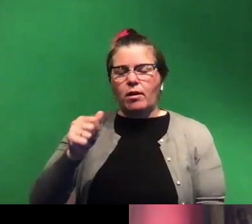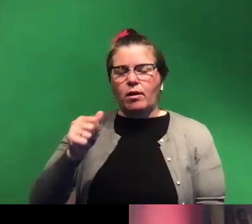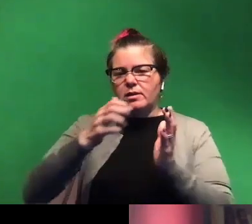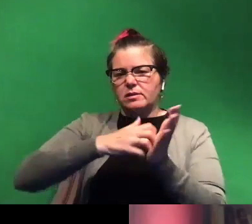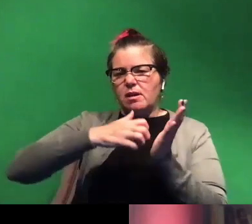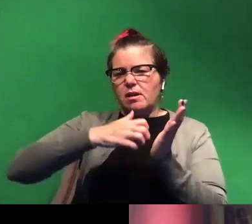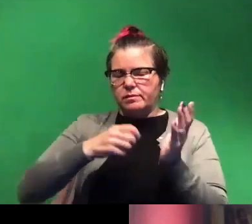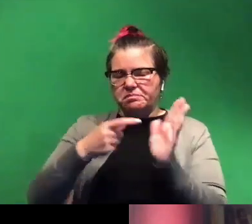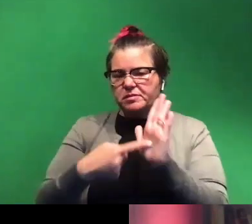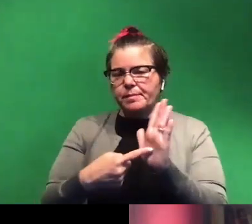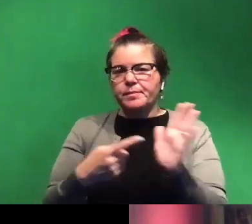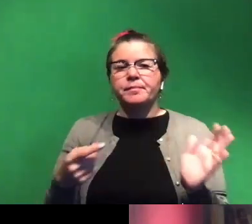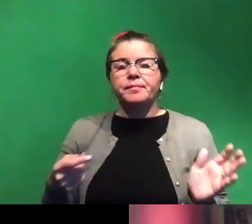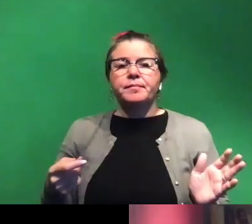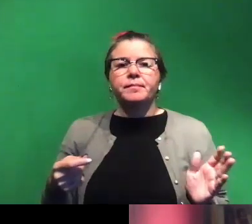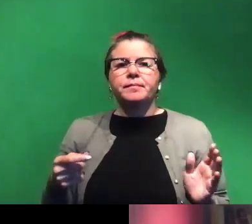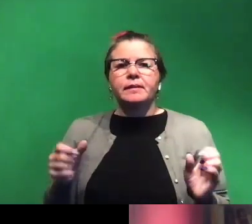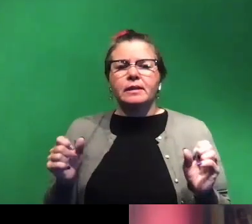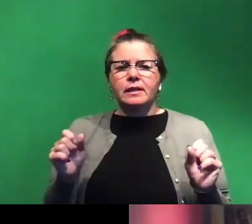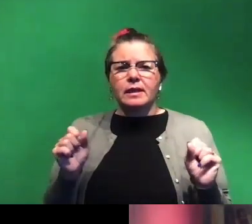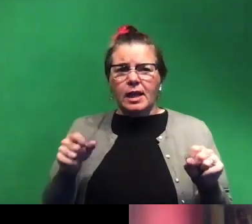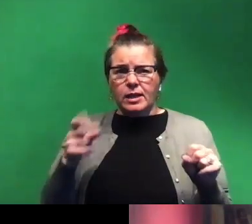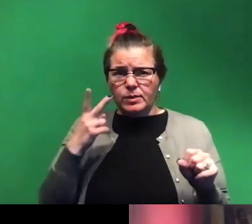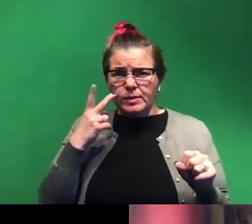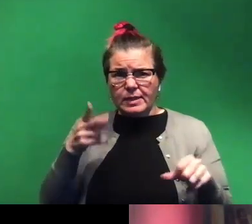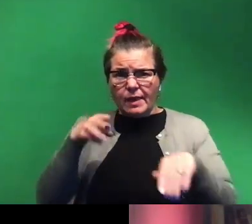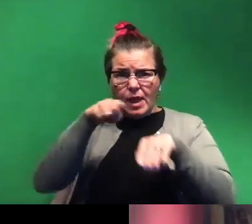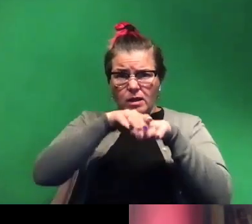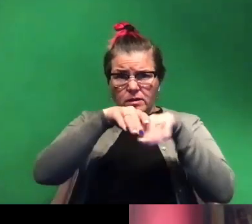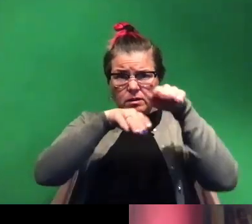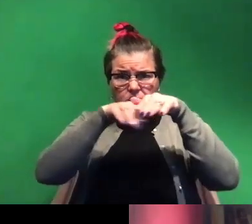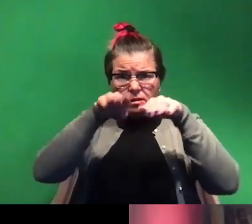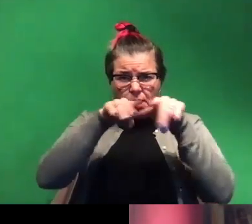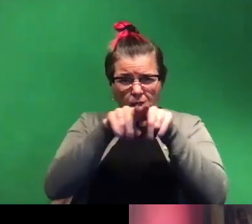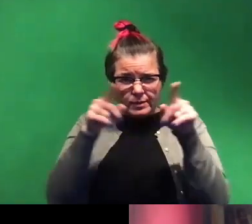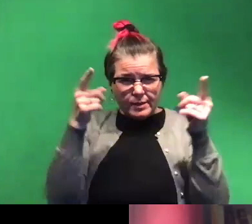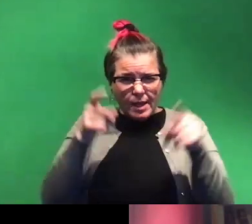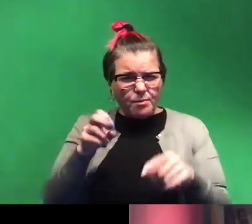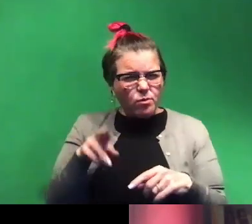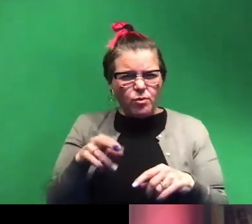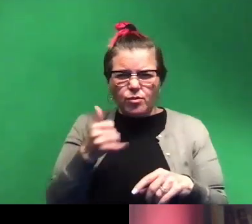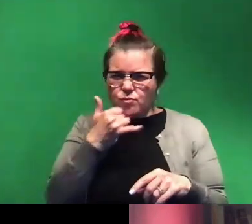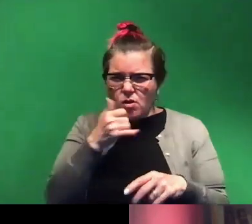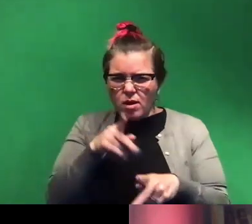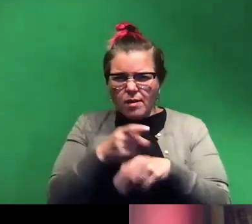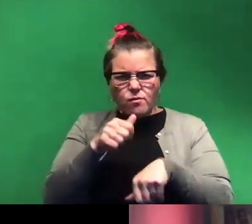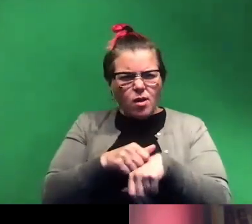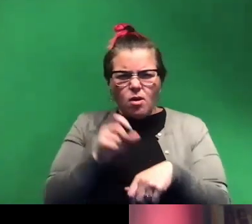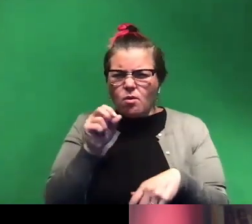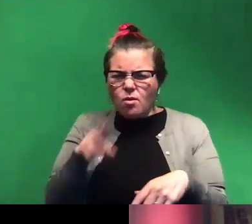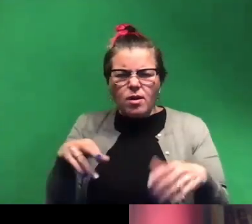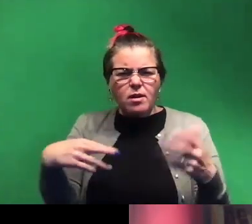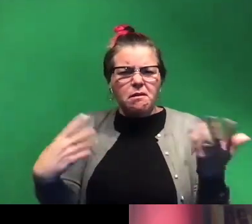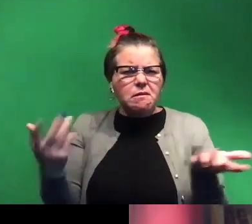example. Like, can you see the strata as that's happening, or is that just like the wrong kind of rock, or like is that one of like